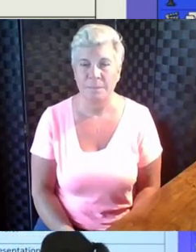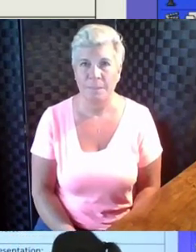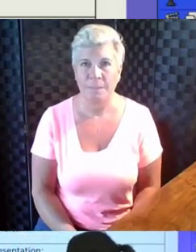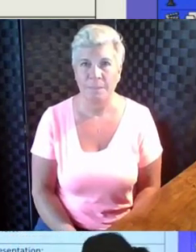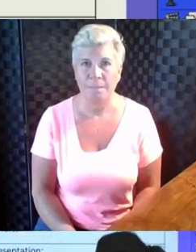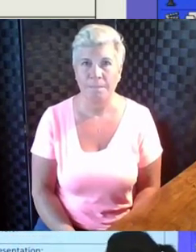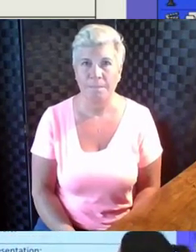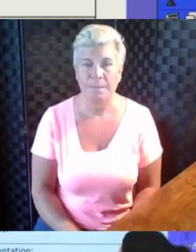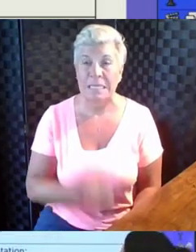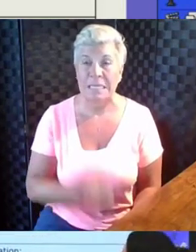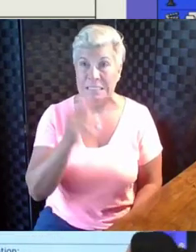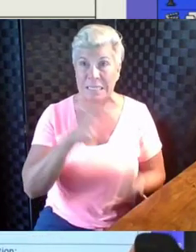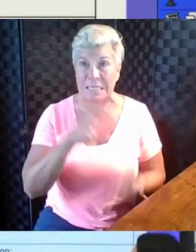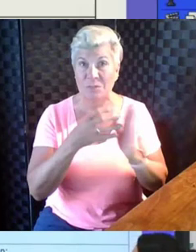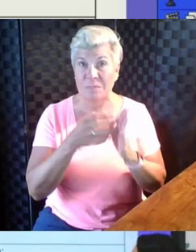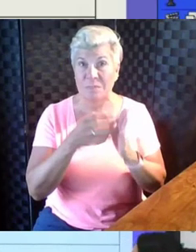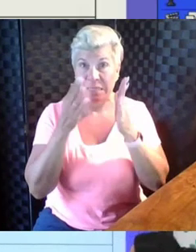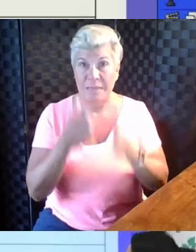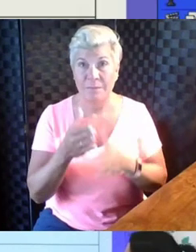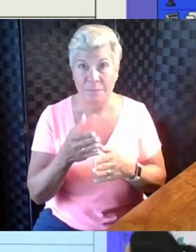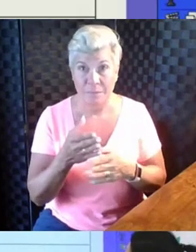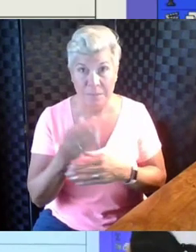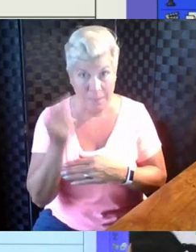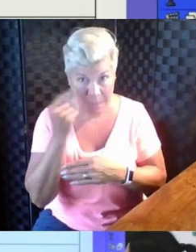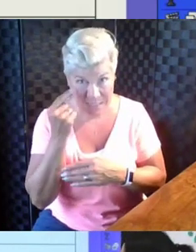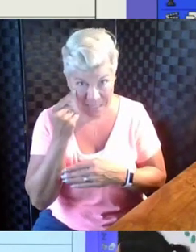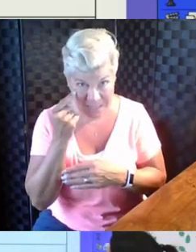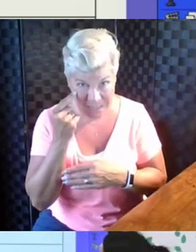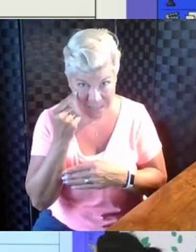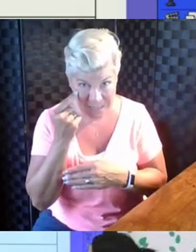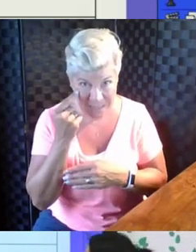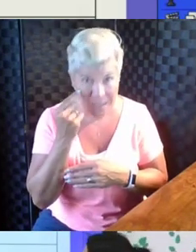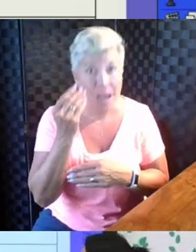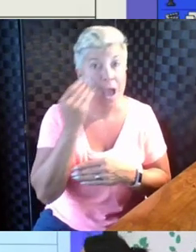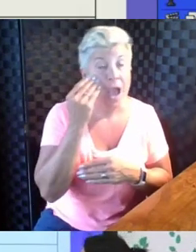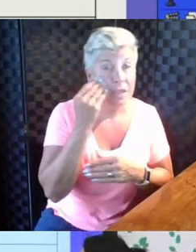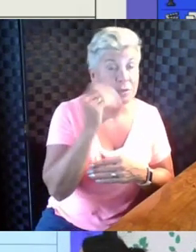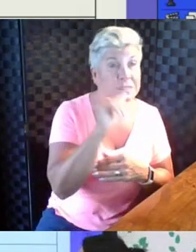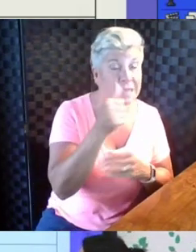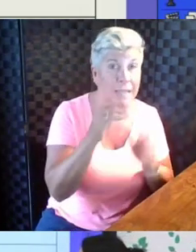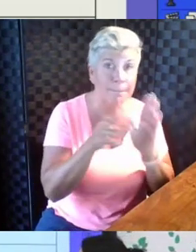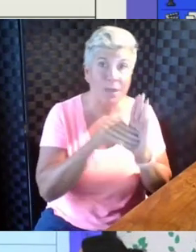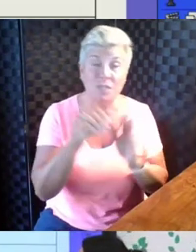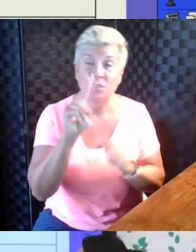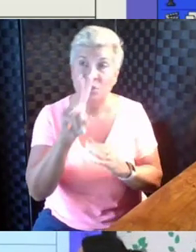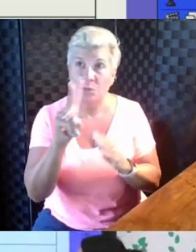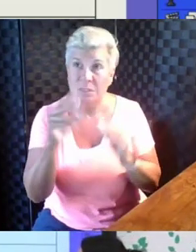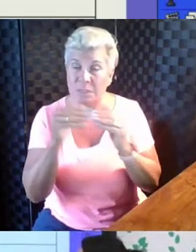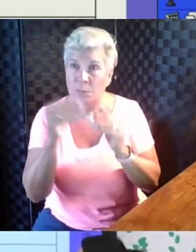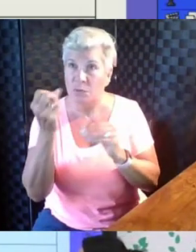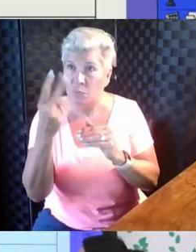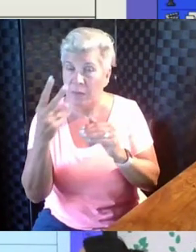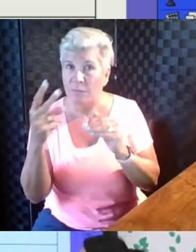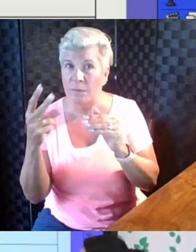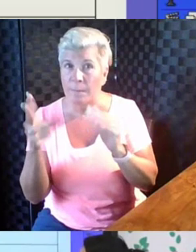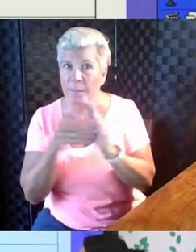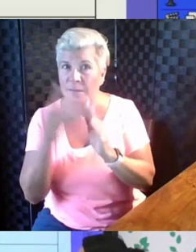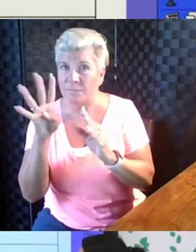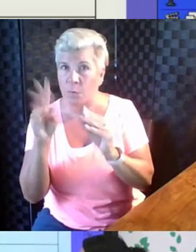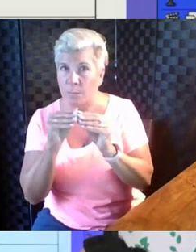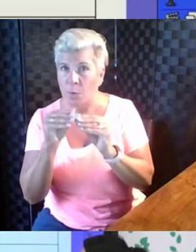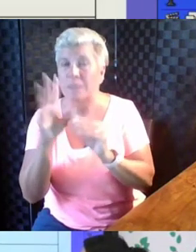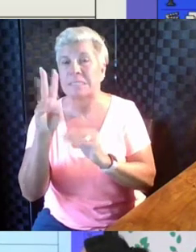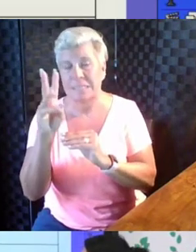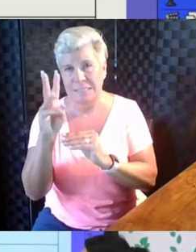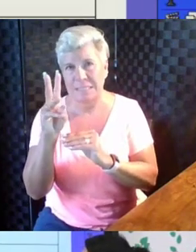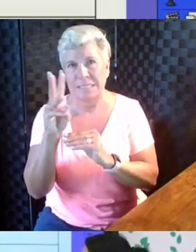were left. Does this make sense? I know that 10 plus 2 is 12, plus 4 more would